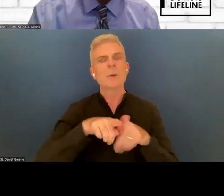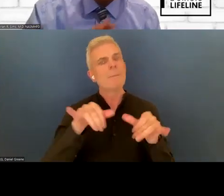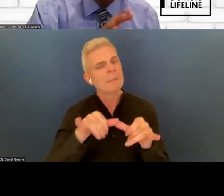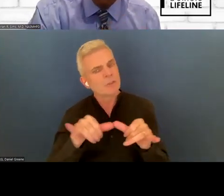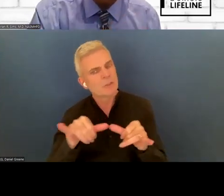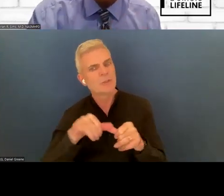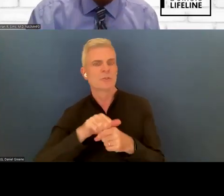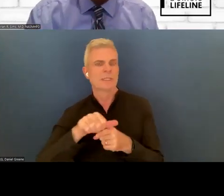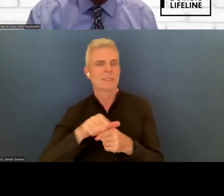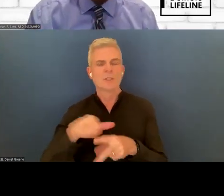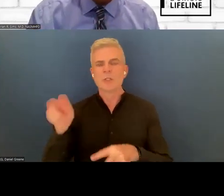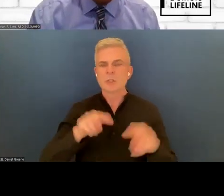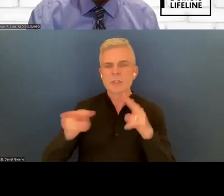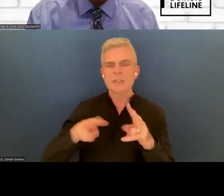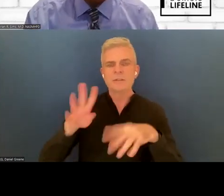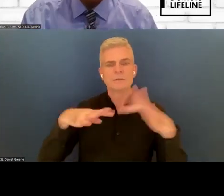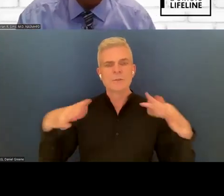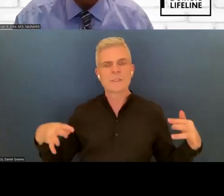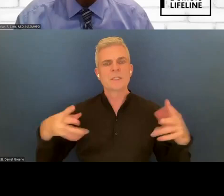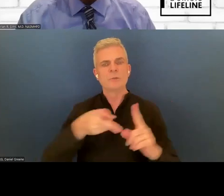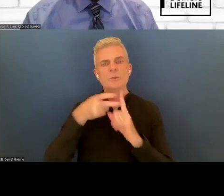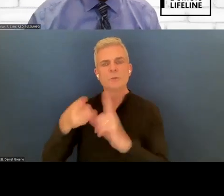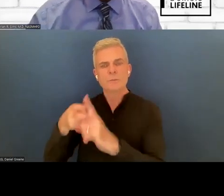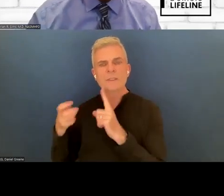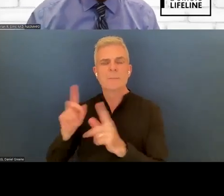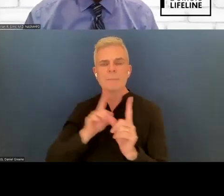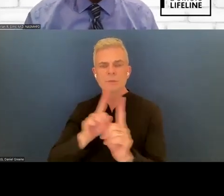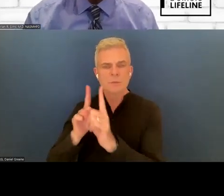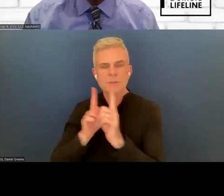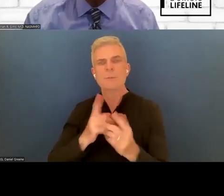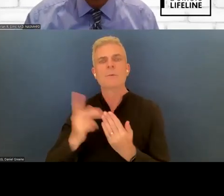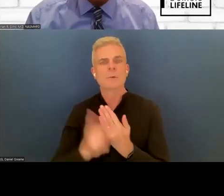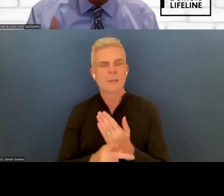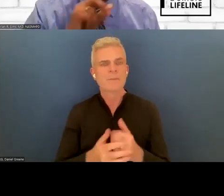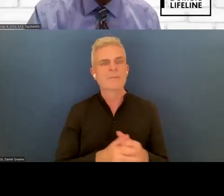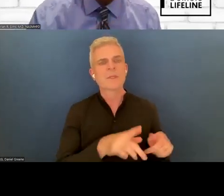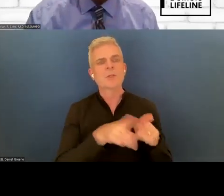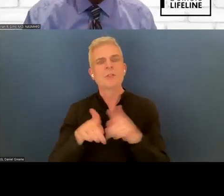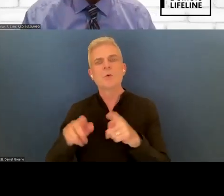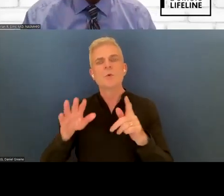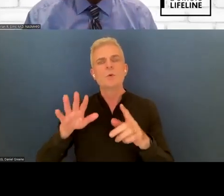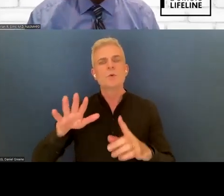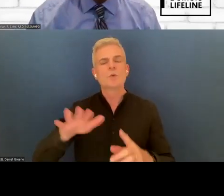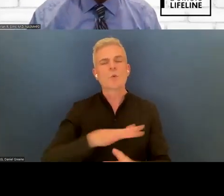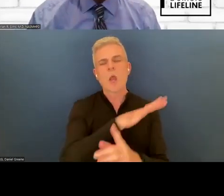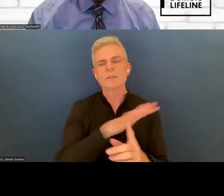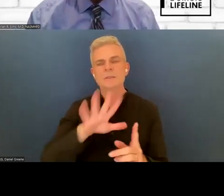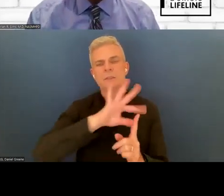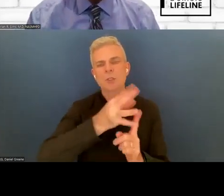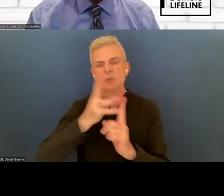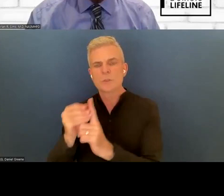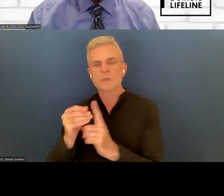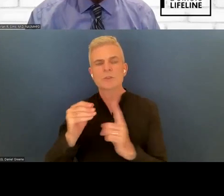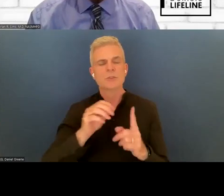diversity recruitment and mentorship programs, and as well, cross-cultural training and encourage open dialogue. Next slide, please. I'm going to